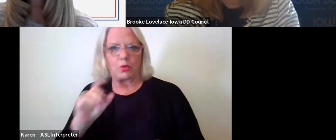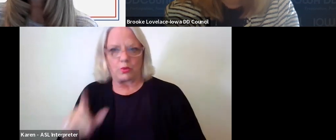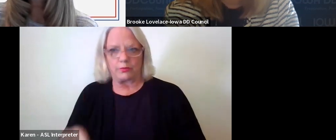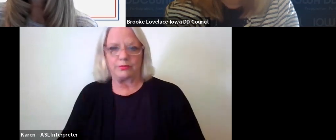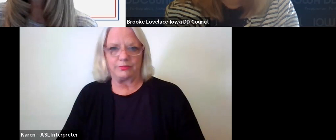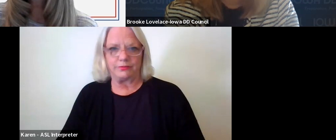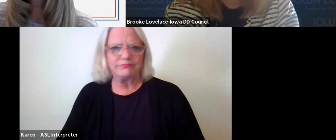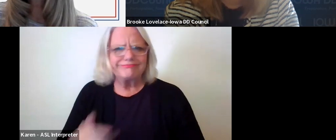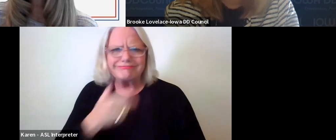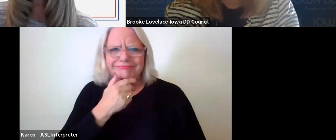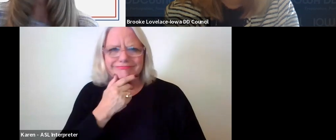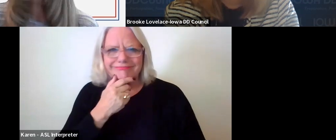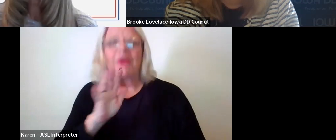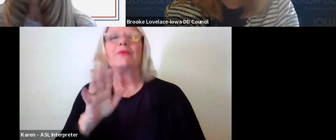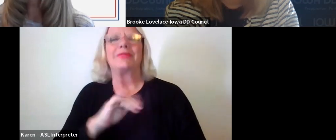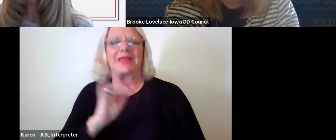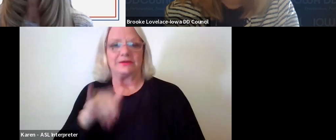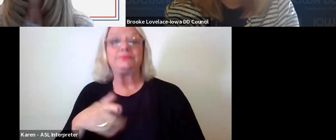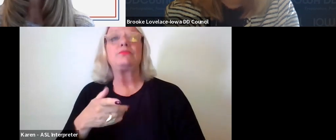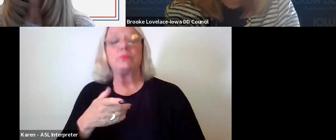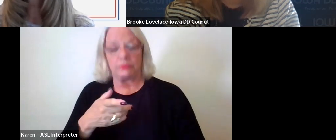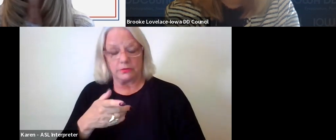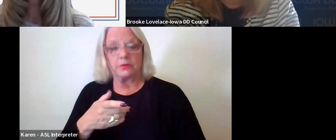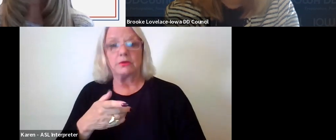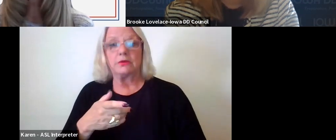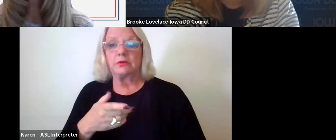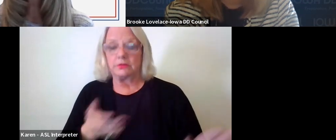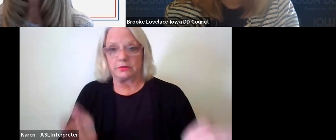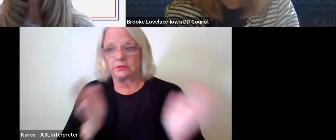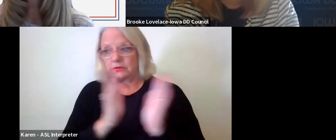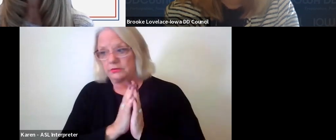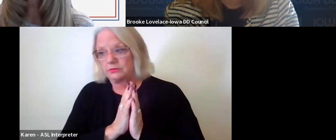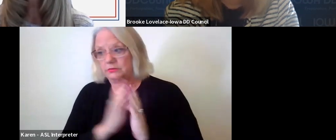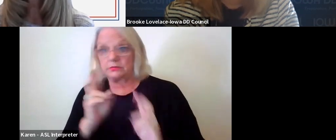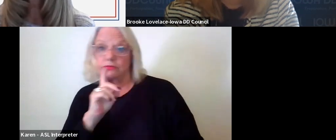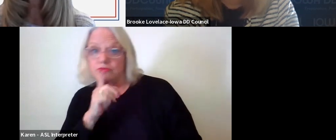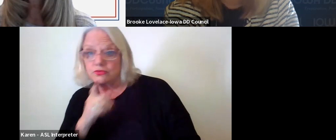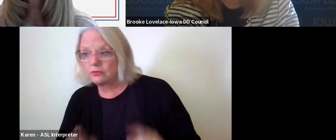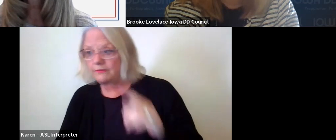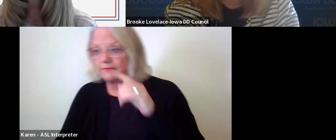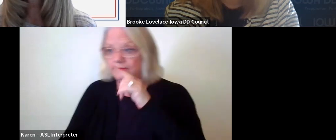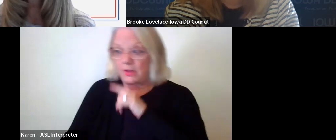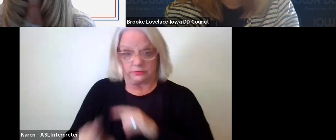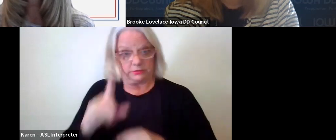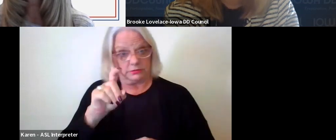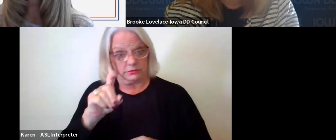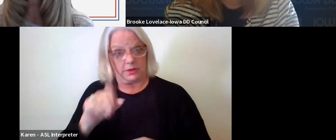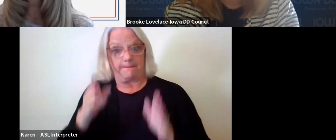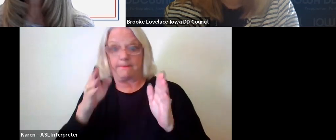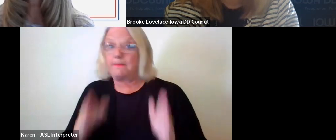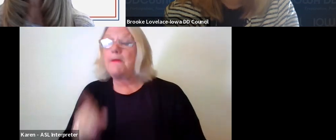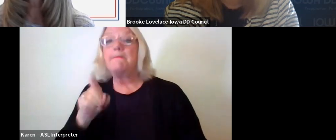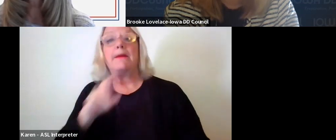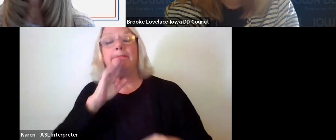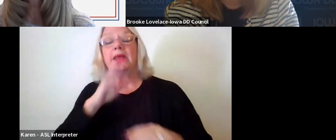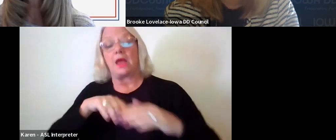Not sure if I did that last one. There we go. Where we're going to ask just a true or false question. An individual must be under the age of